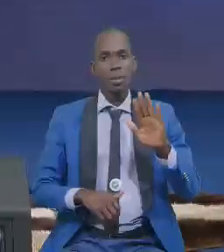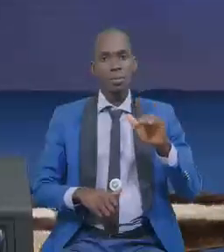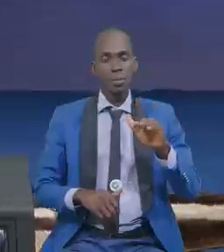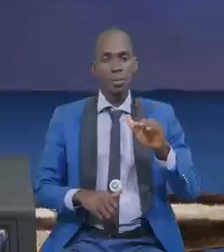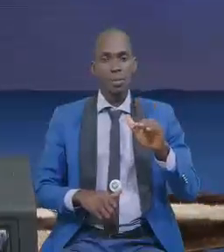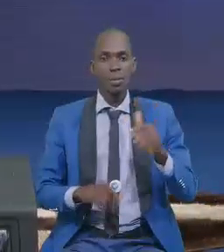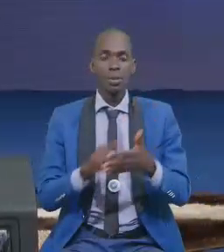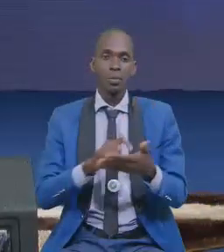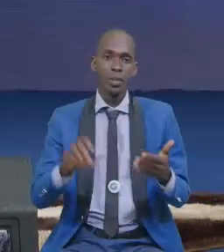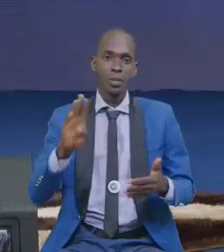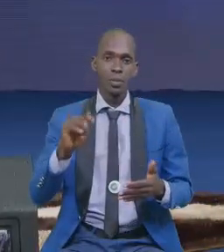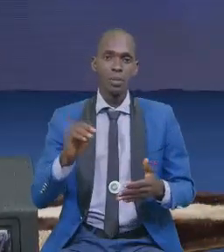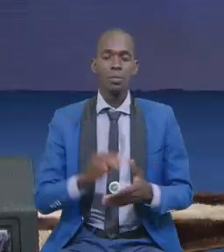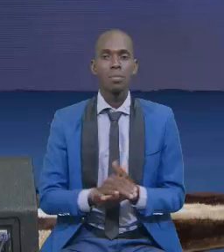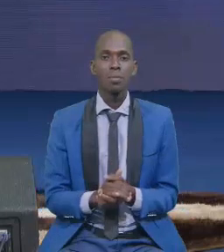verse 14.